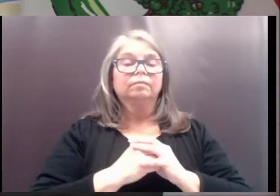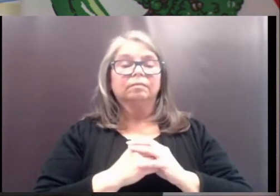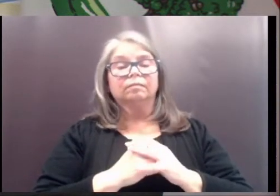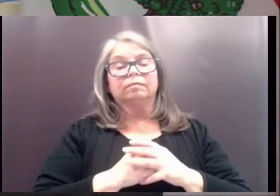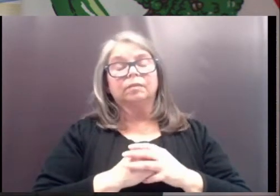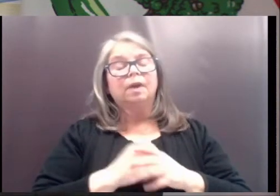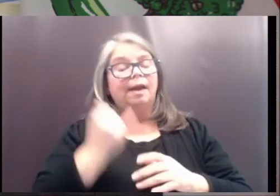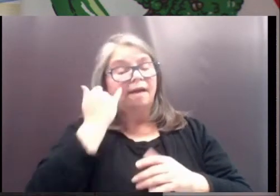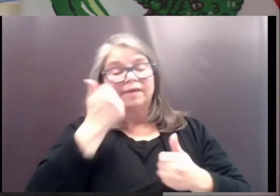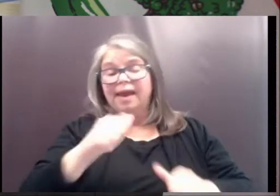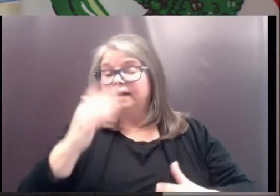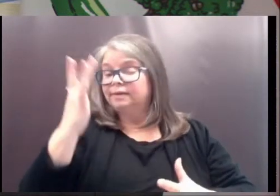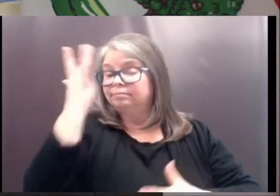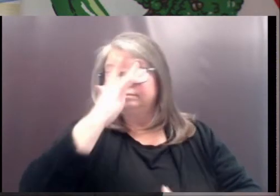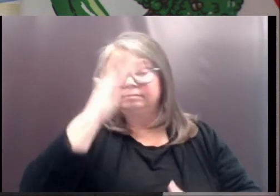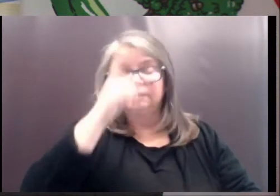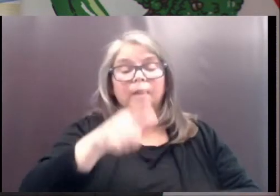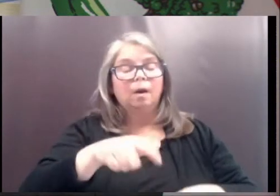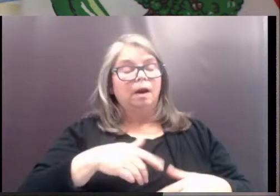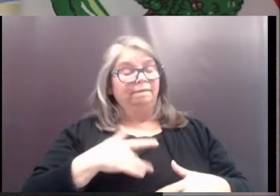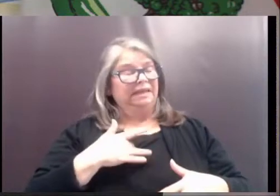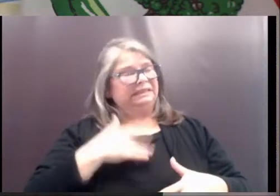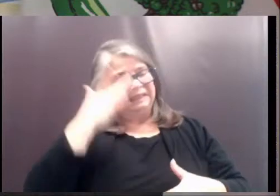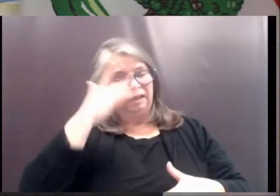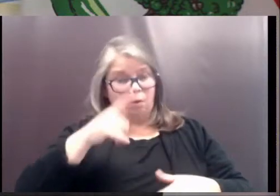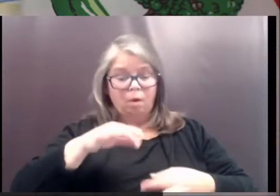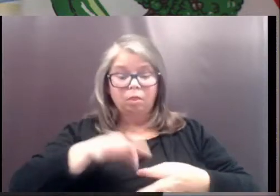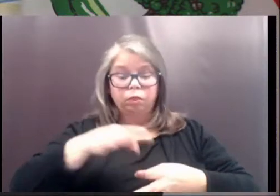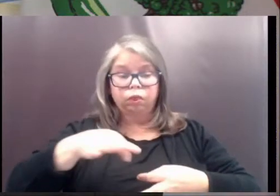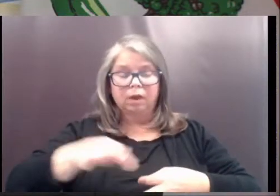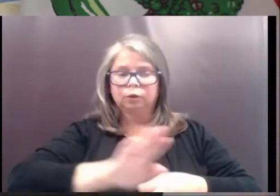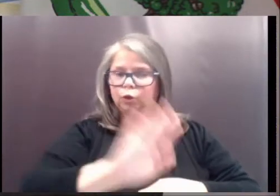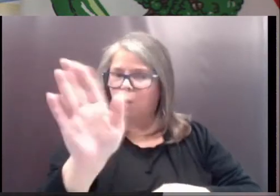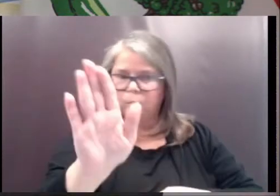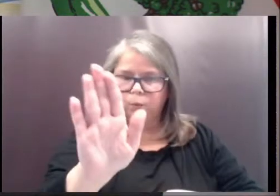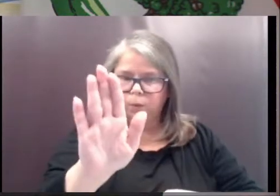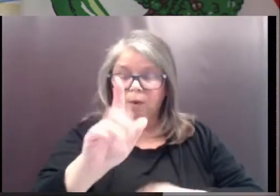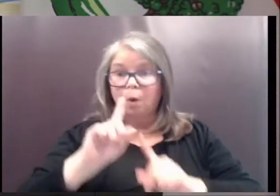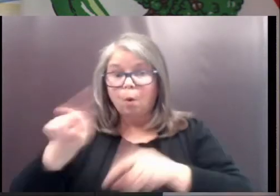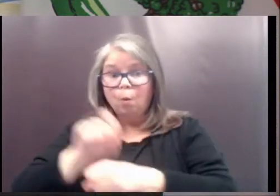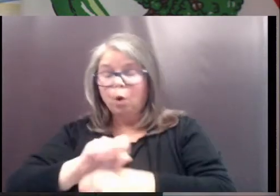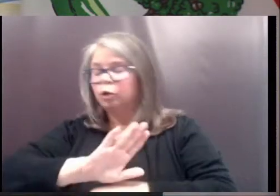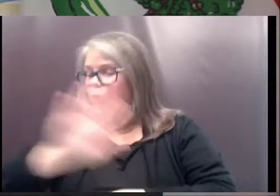work until they get a negative test result and their symptoms are no longer present.